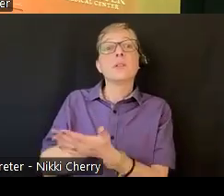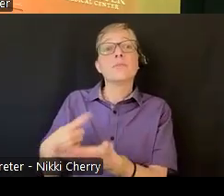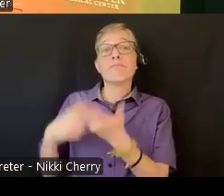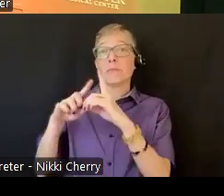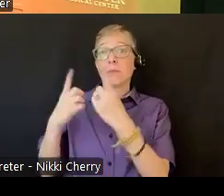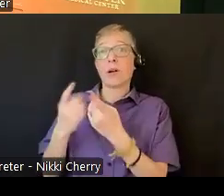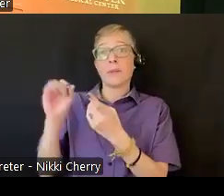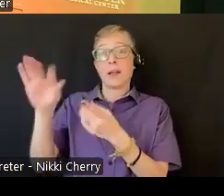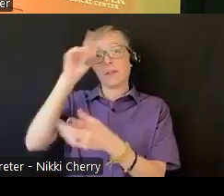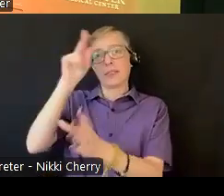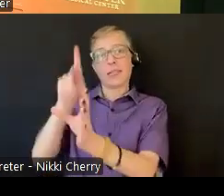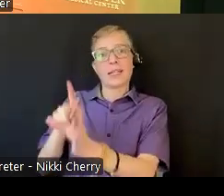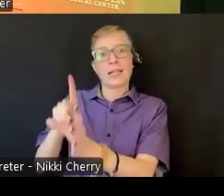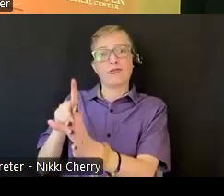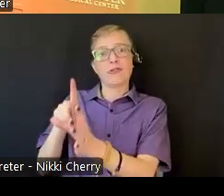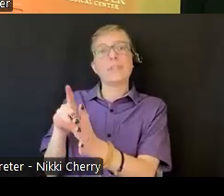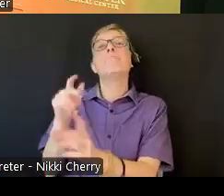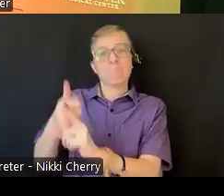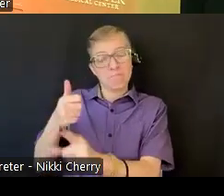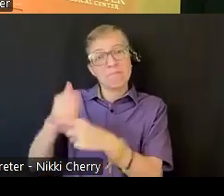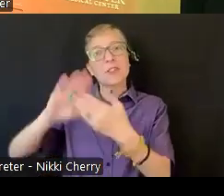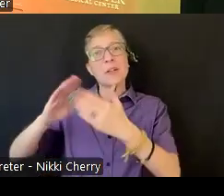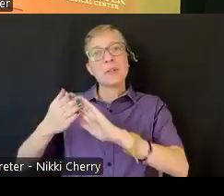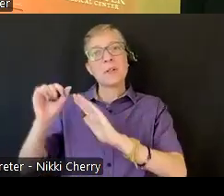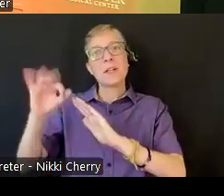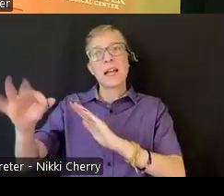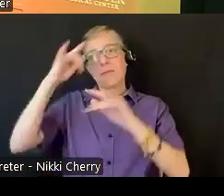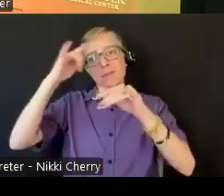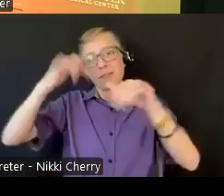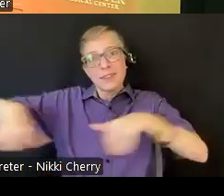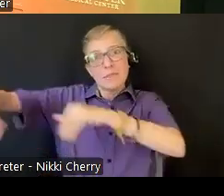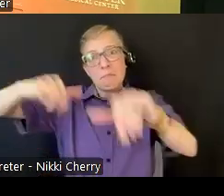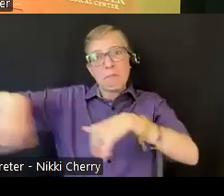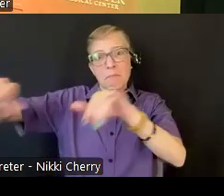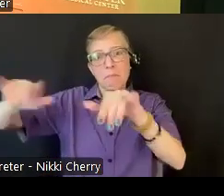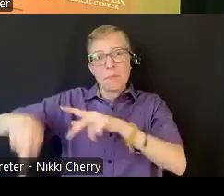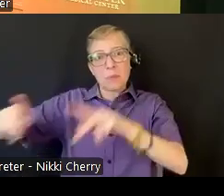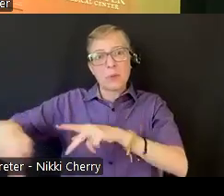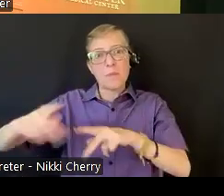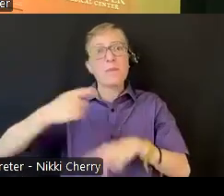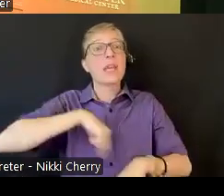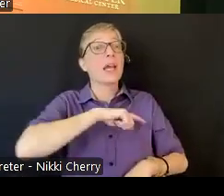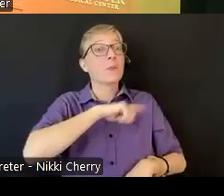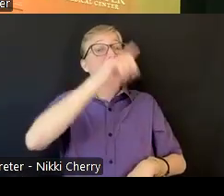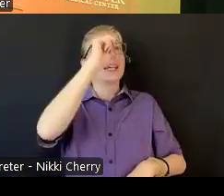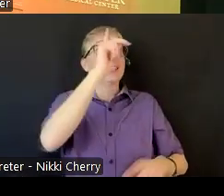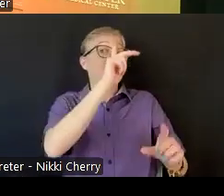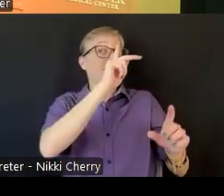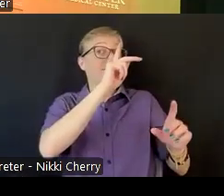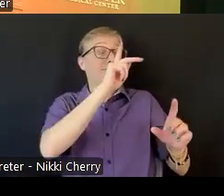community of like-minded people, and we are Department of Advocacy for the vulnerable